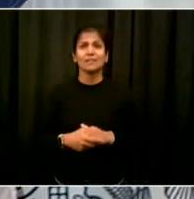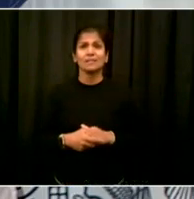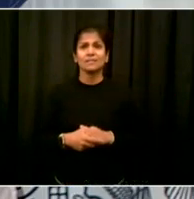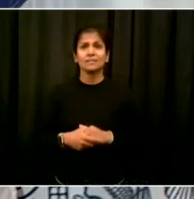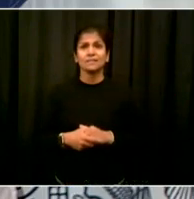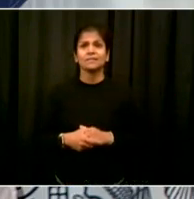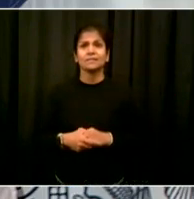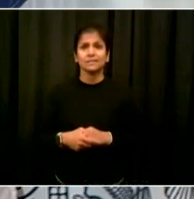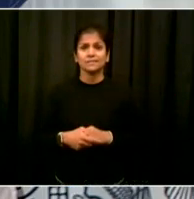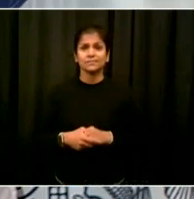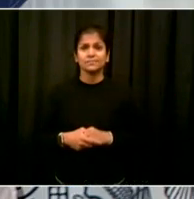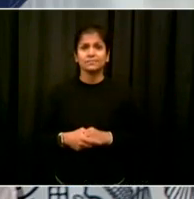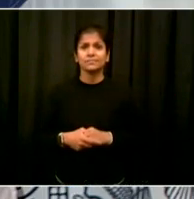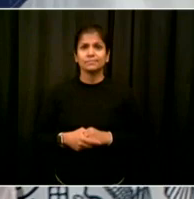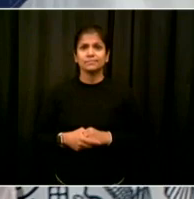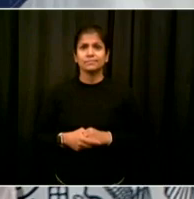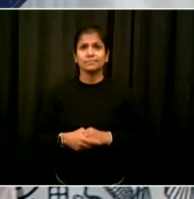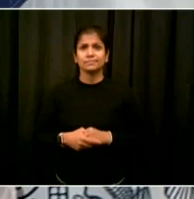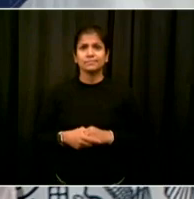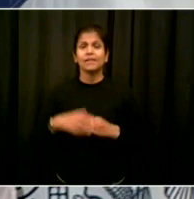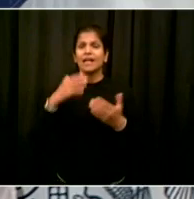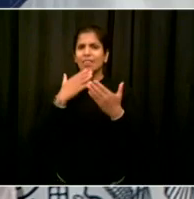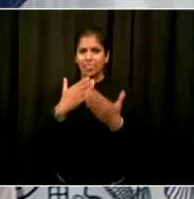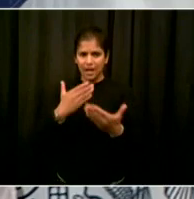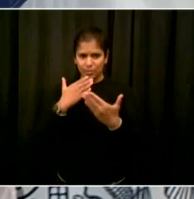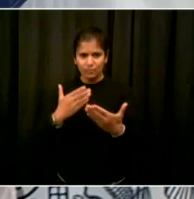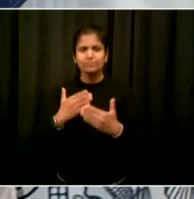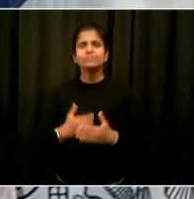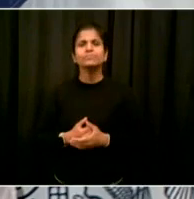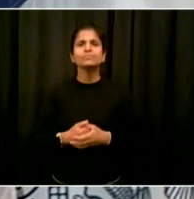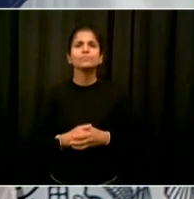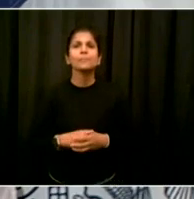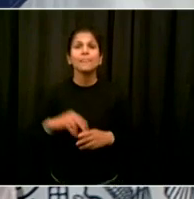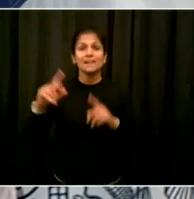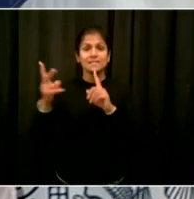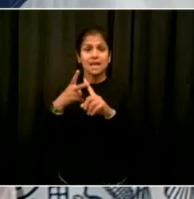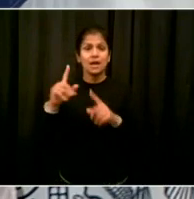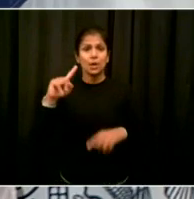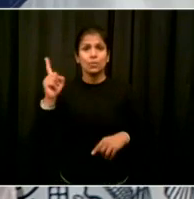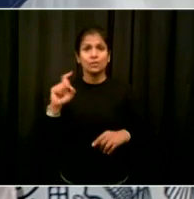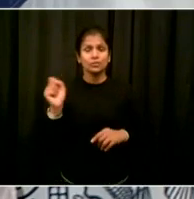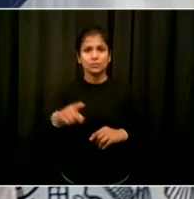Thank you for that. I also want to ask you about using